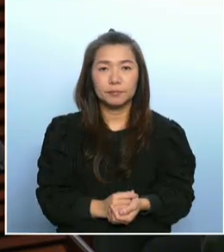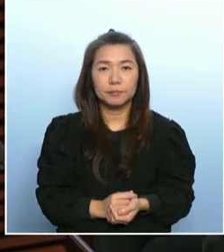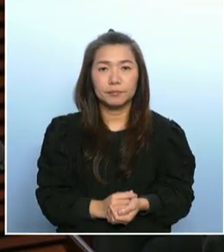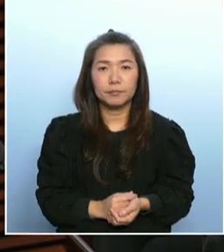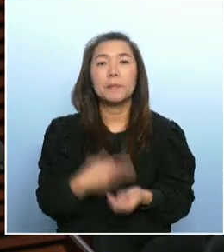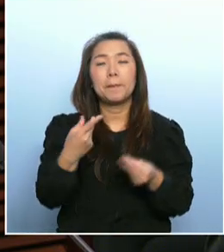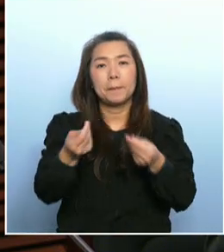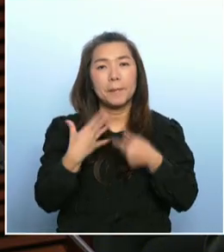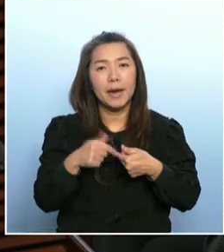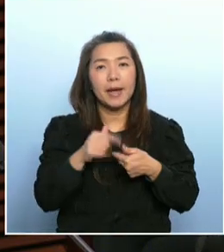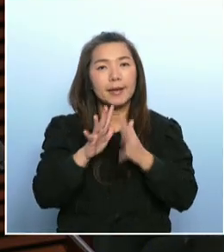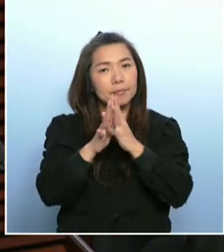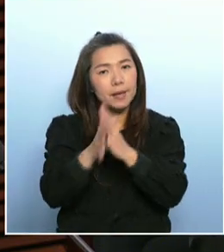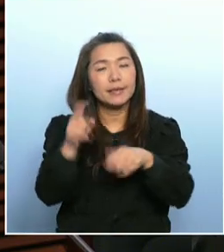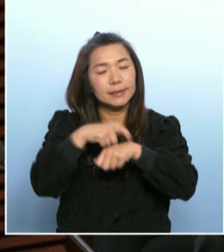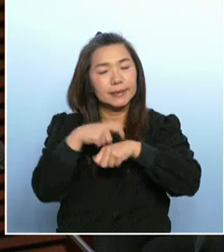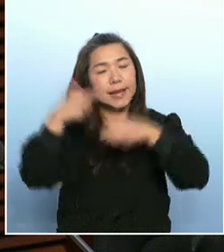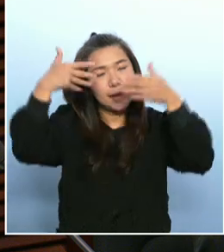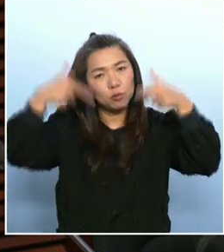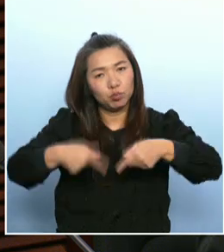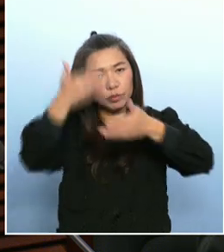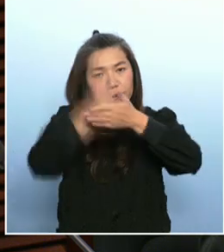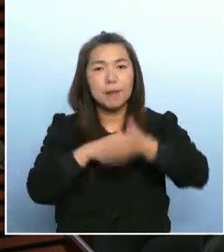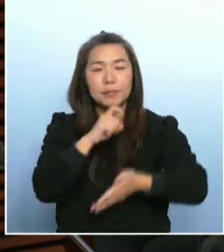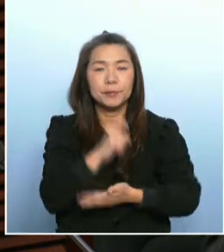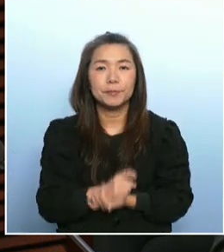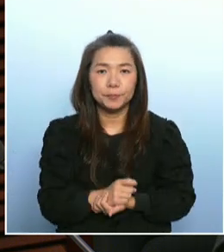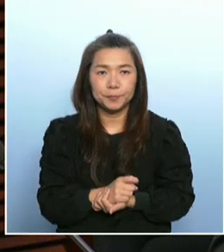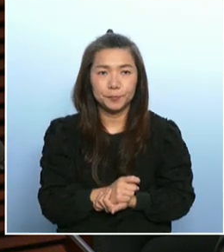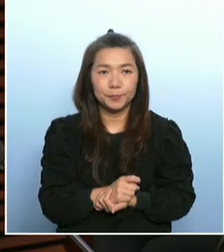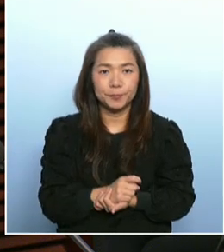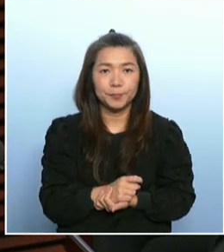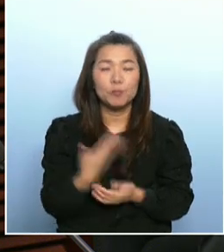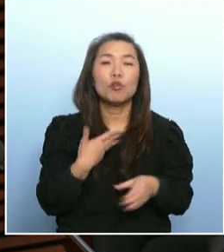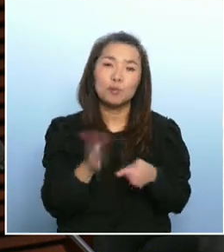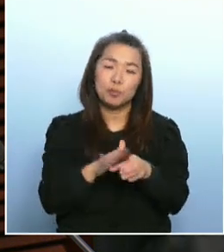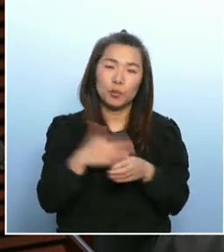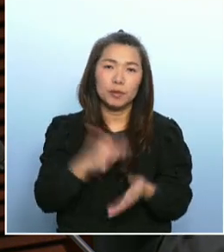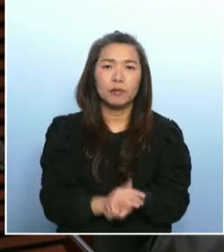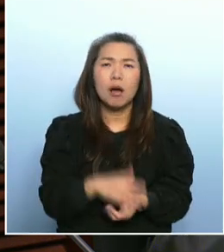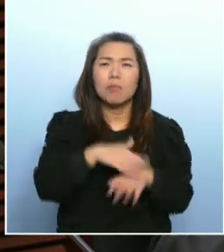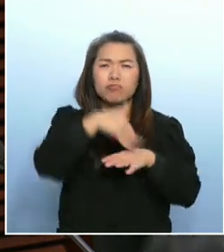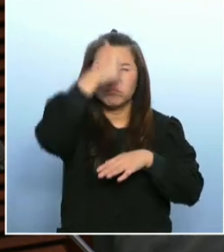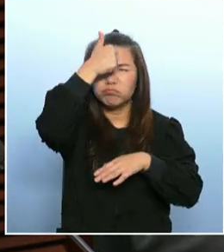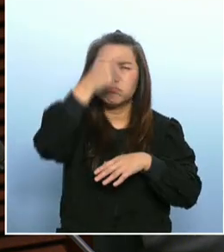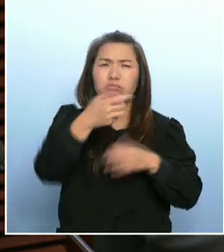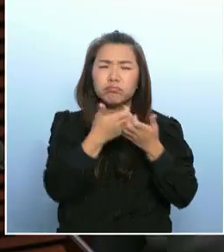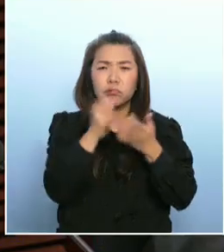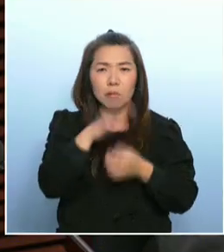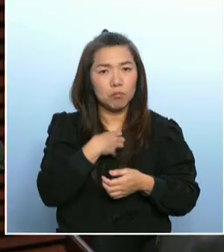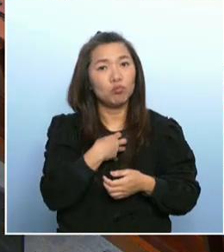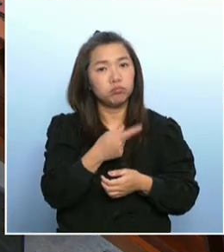are being moved to the non-active waiting list. As a result, the waiting time for some services have decreased.